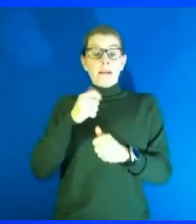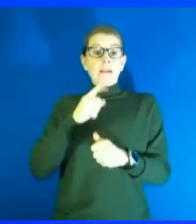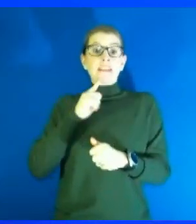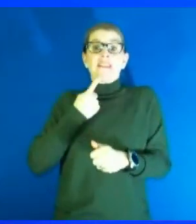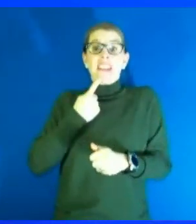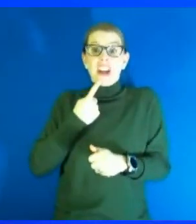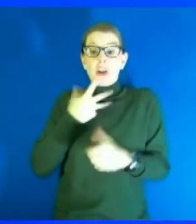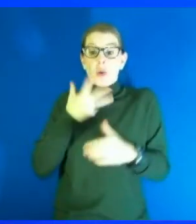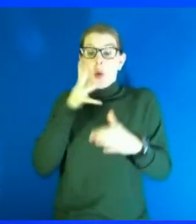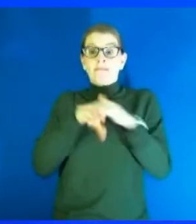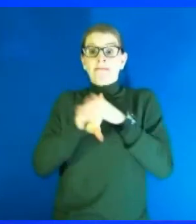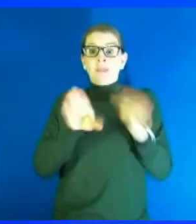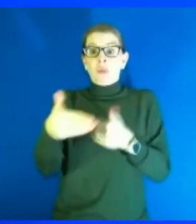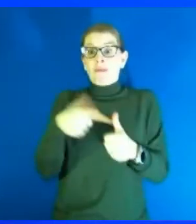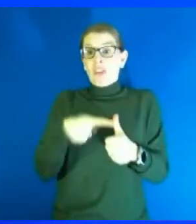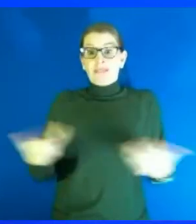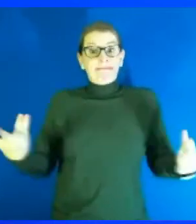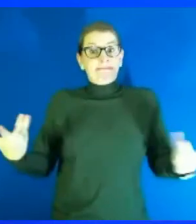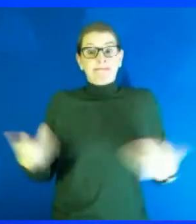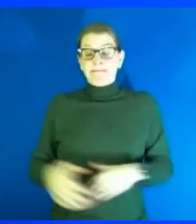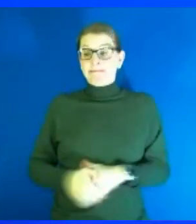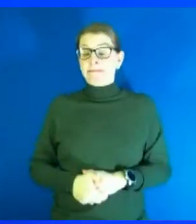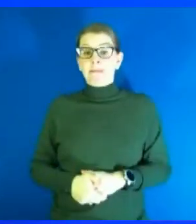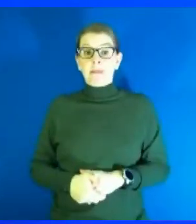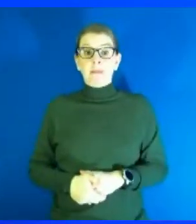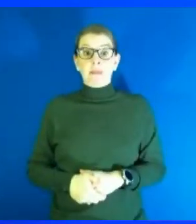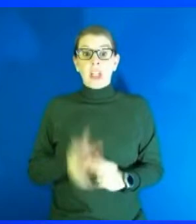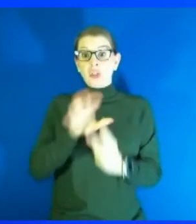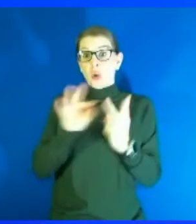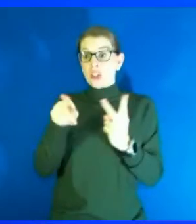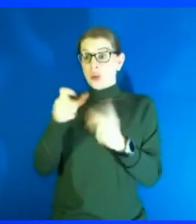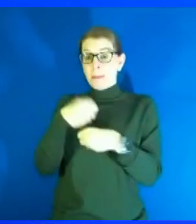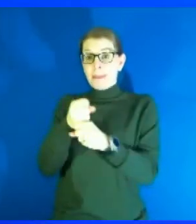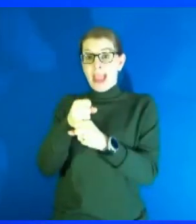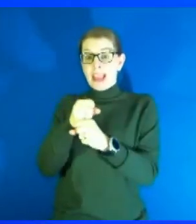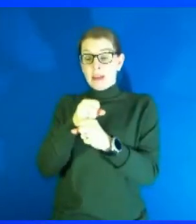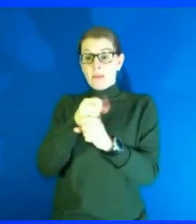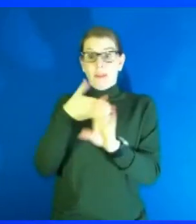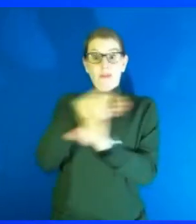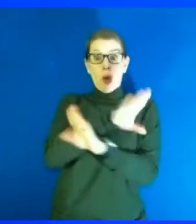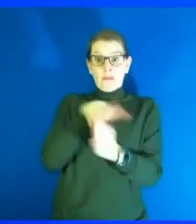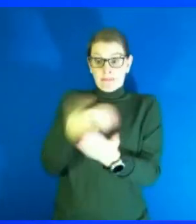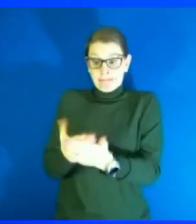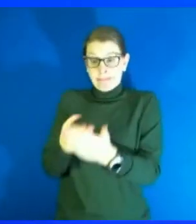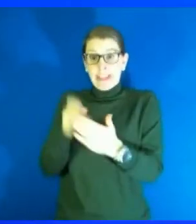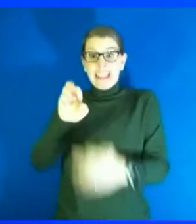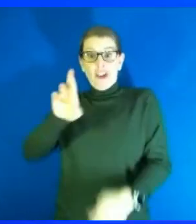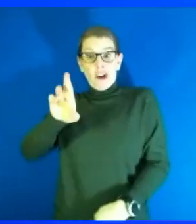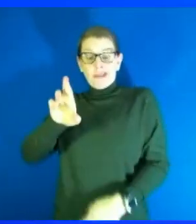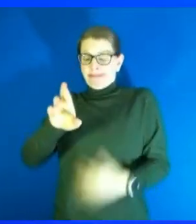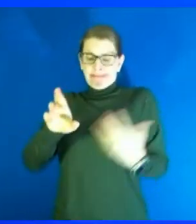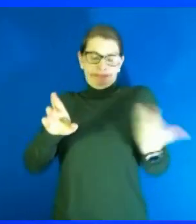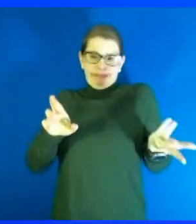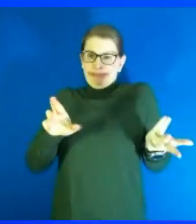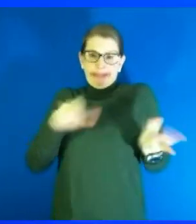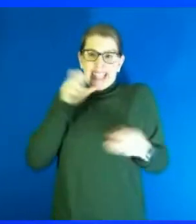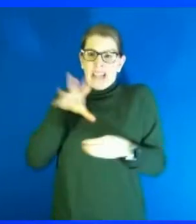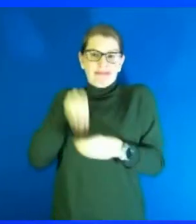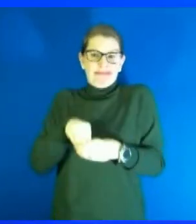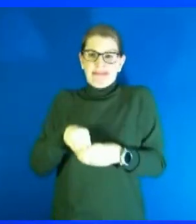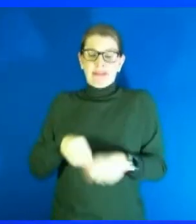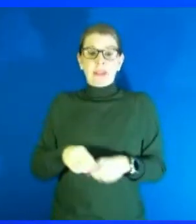all of our decisions. The choices that you make outside of the emergency room doesn't really come into play. As far